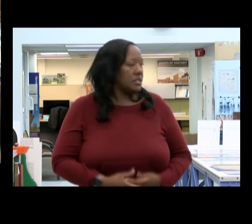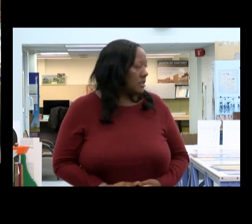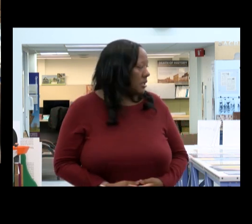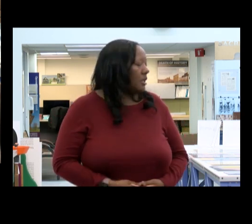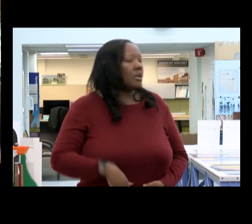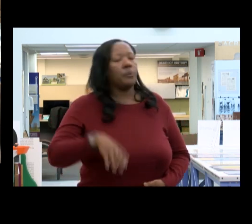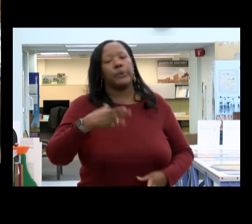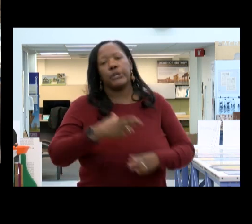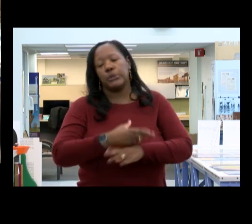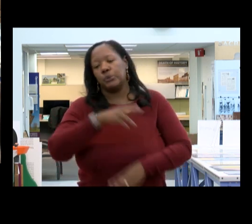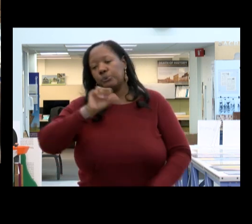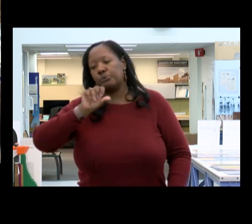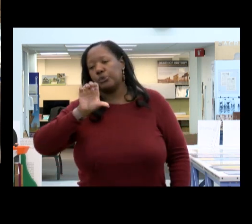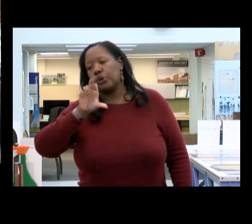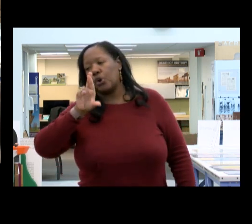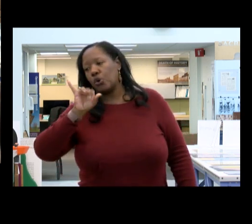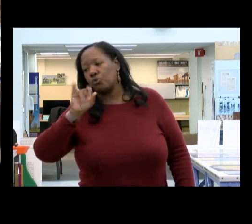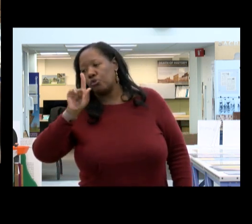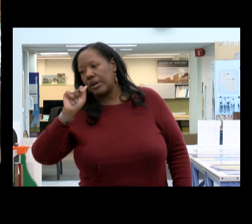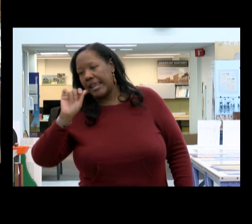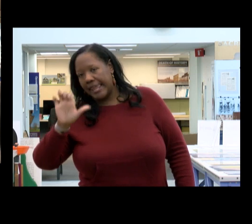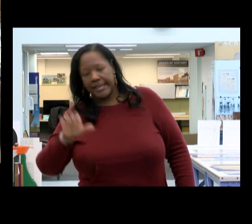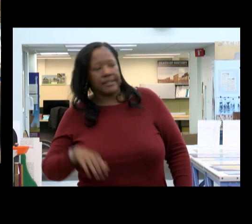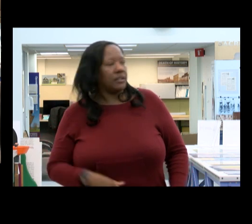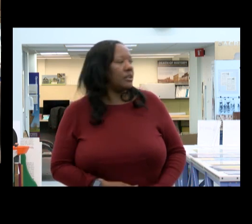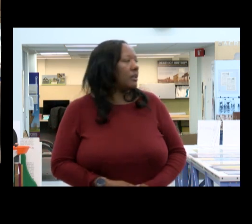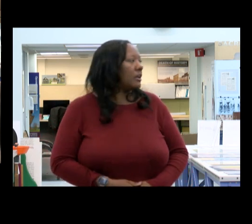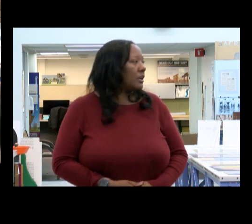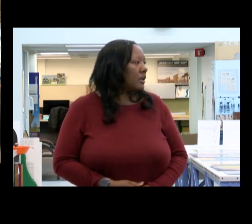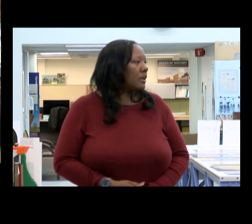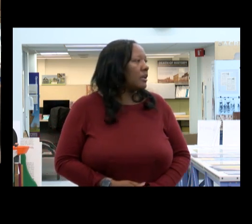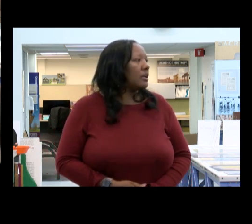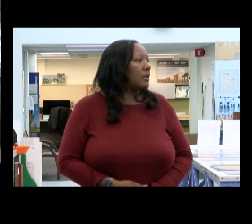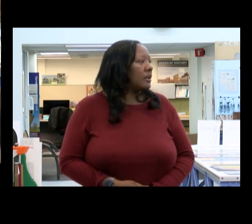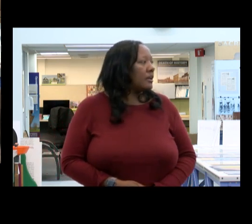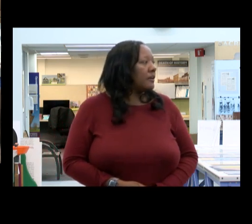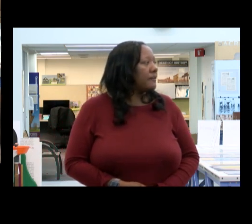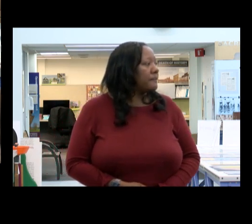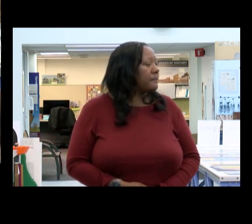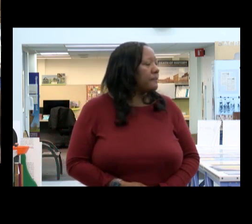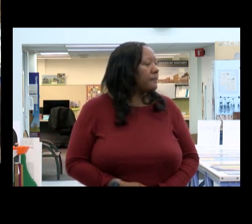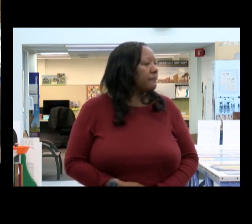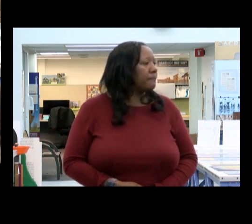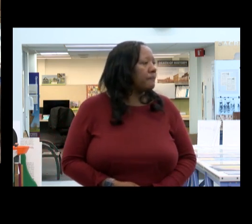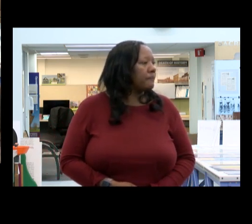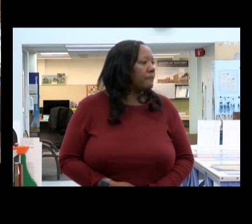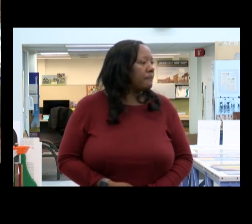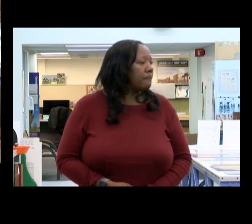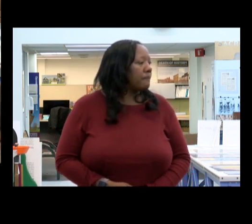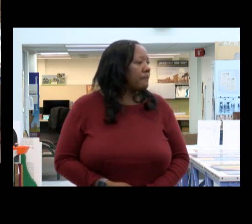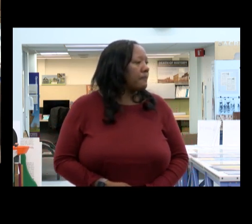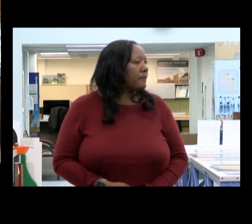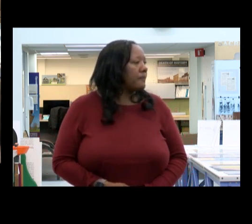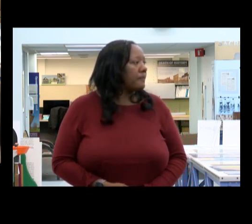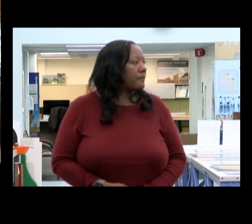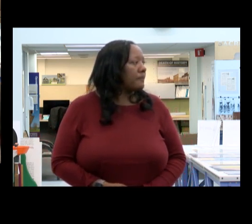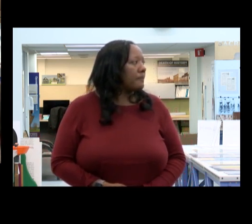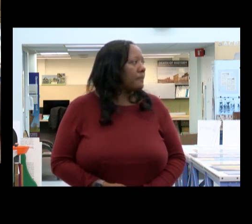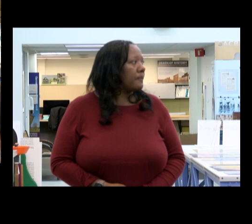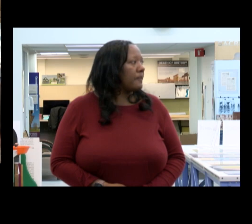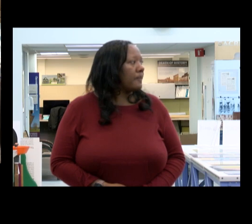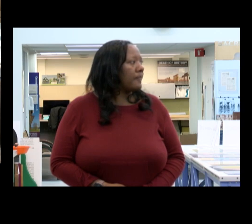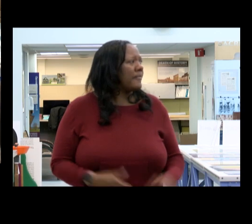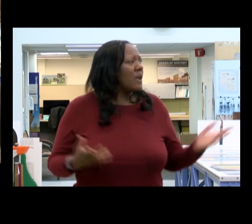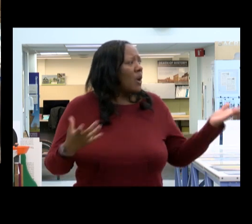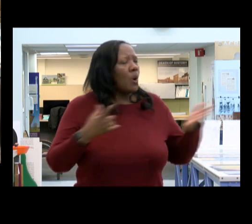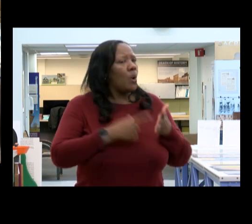acrylic, sometimes first surface printing on acrylic for in-case work. I don't know, how often do